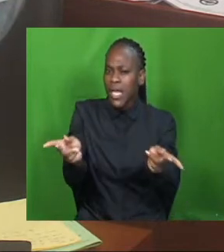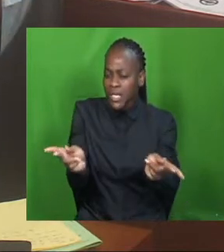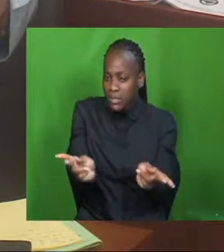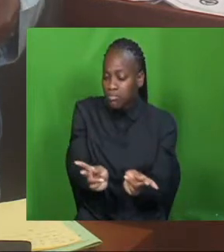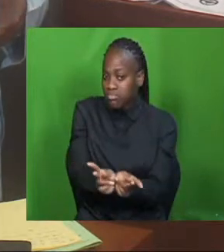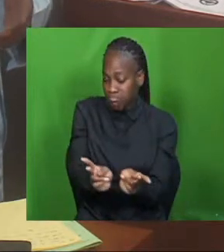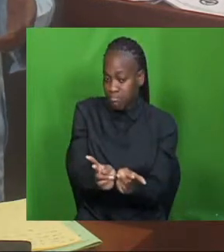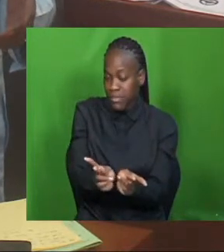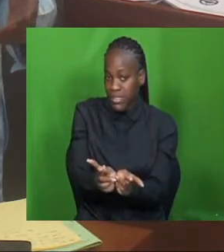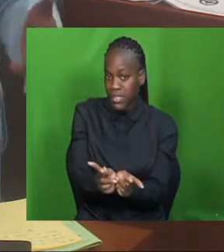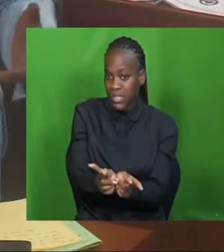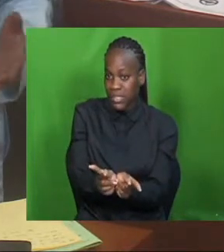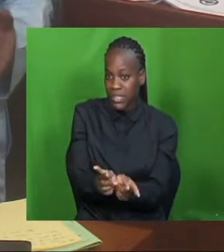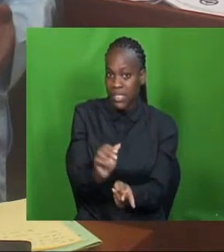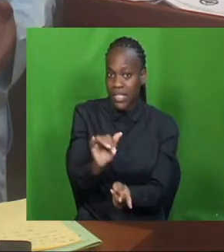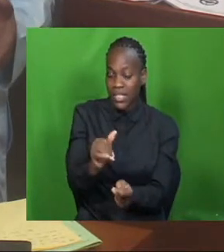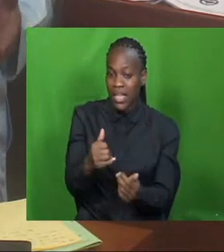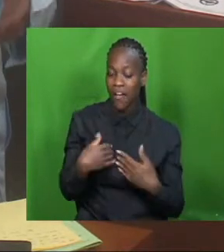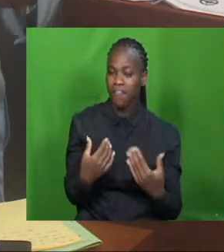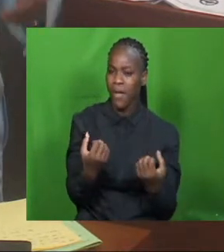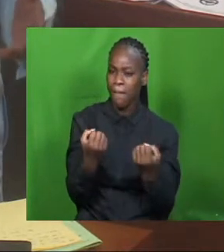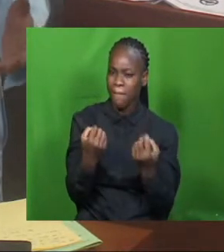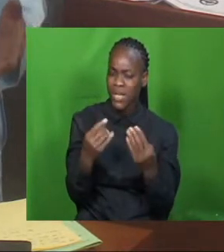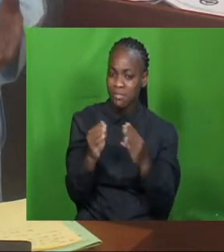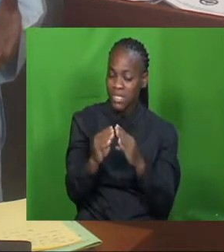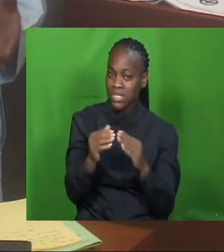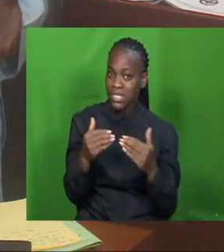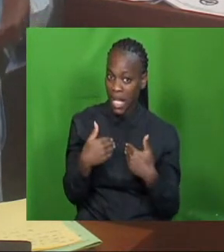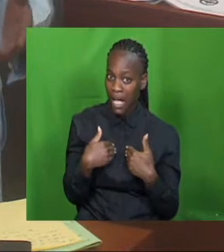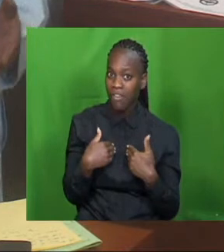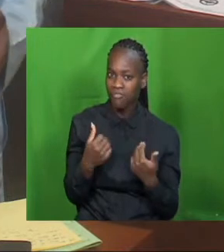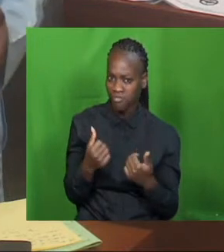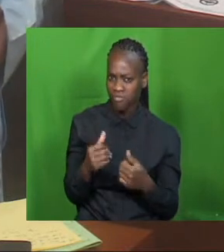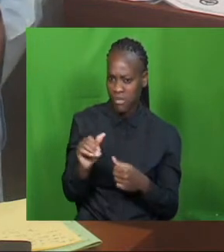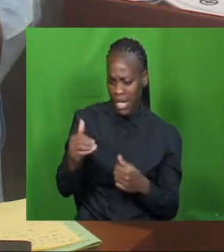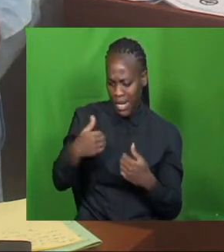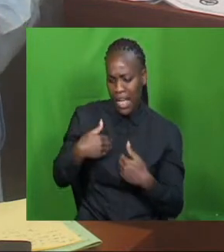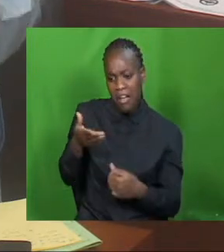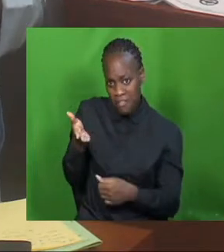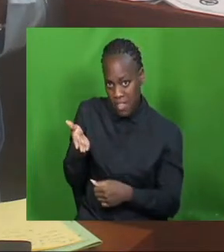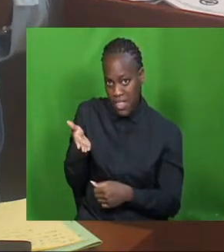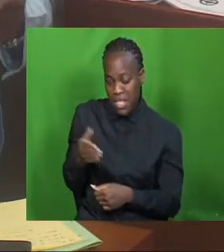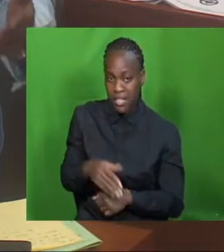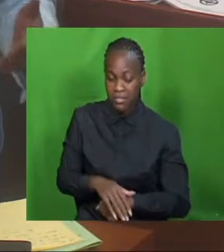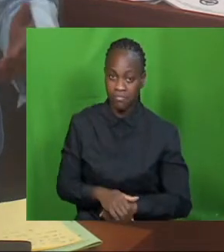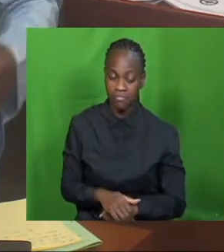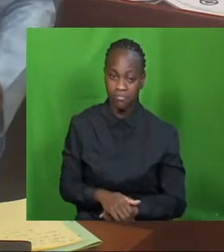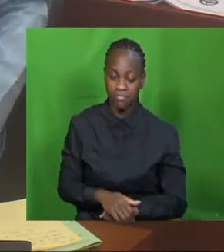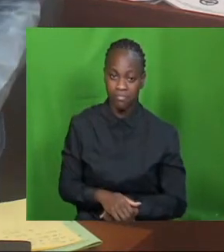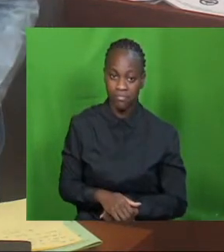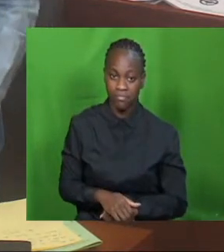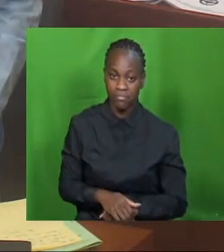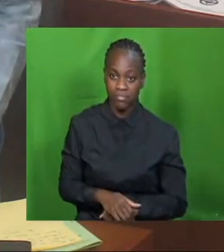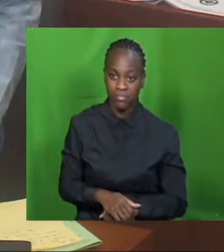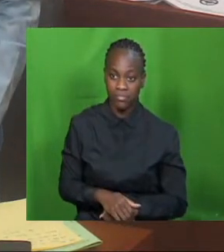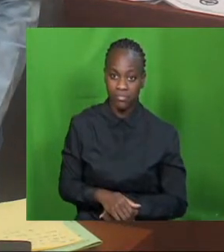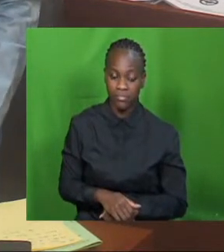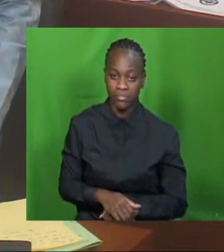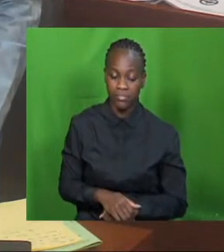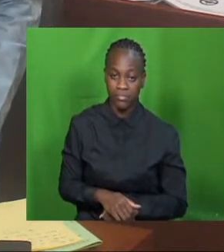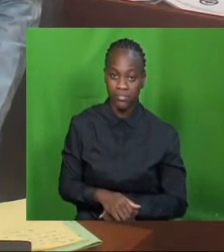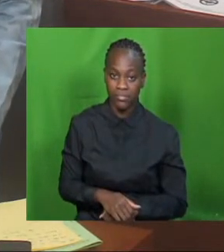Mr. Speaker, but for them, the CPA would have been found wanting and struggling in many respects. So I